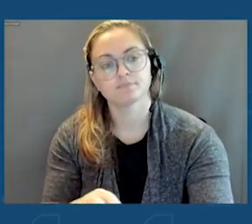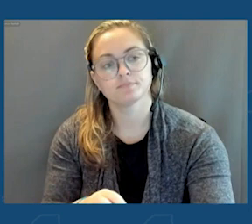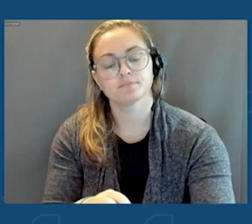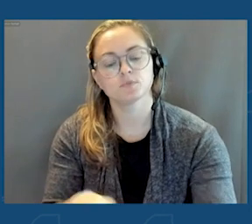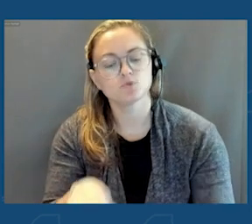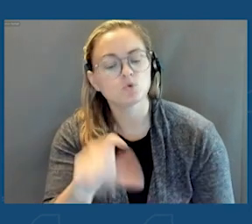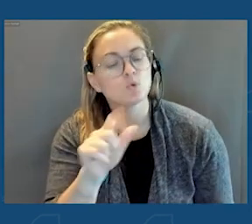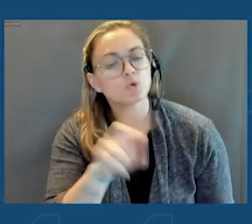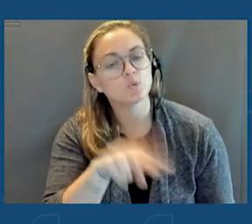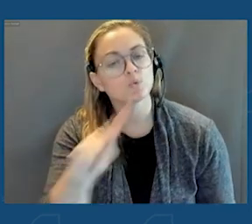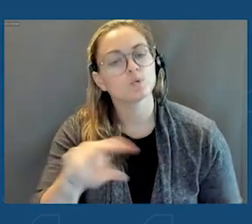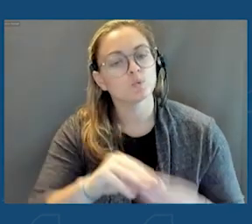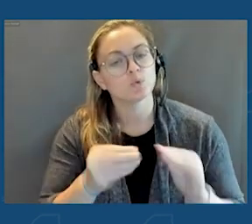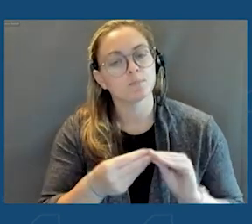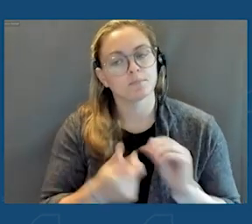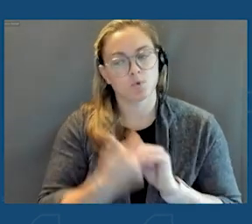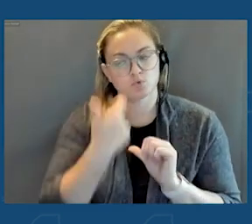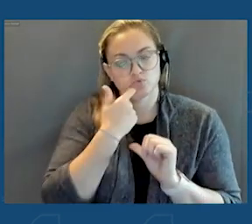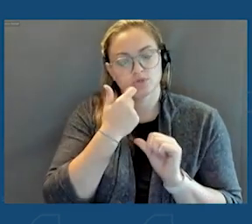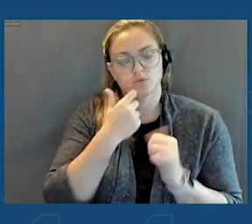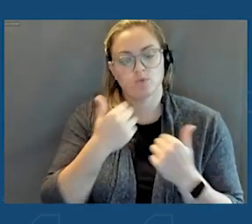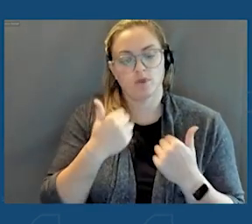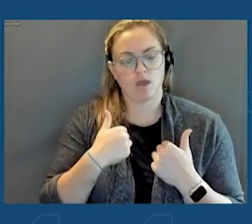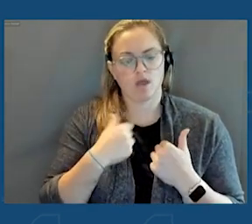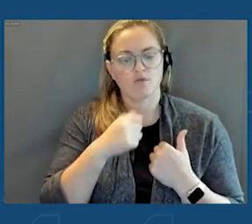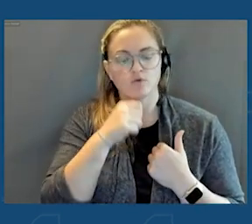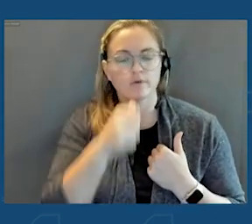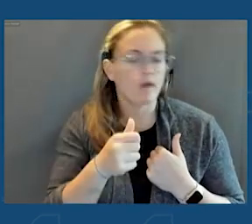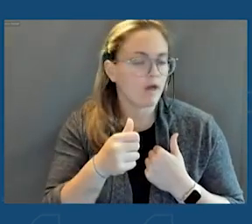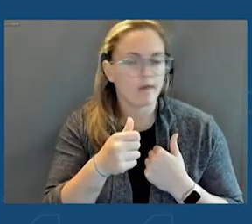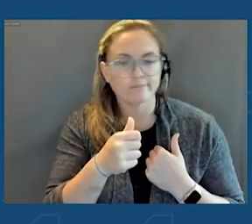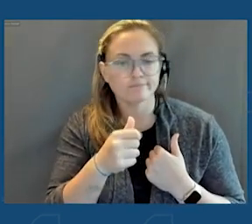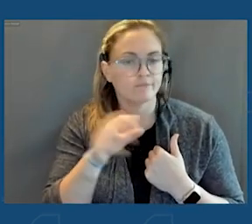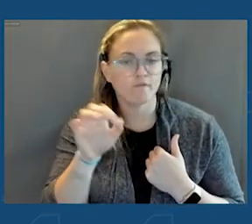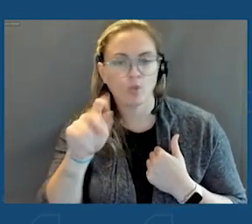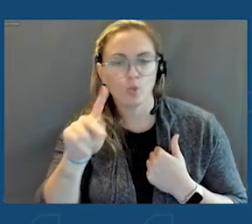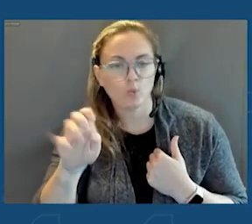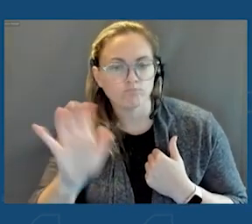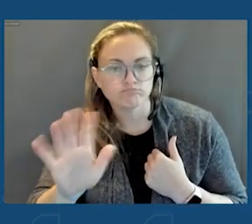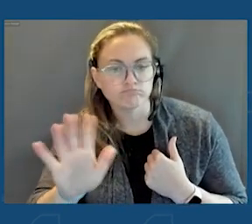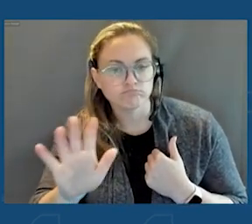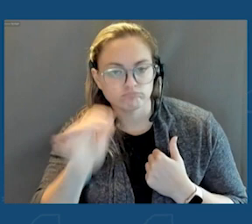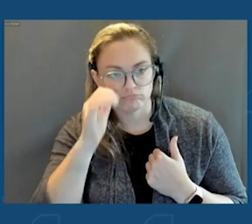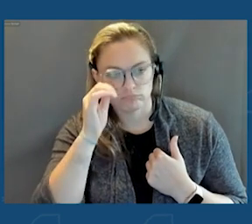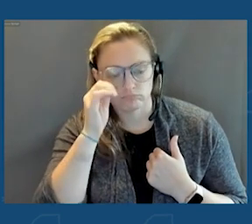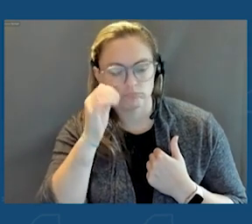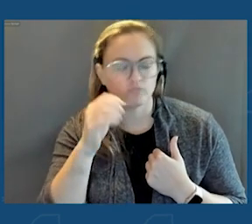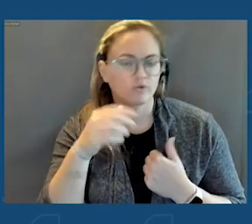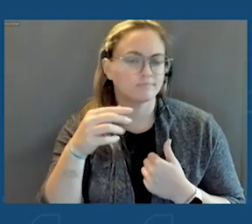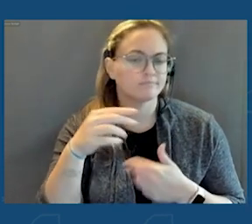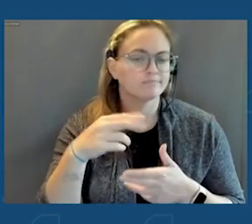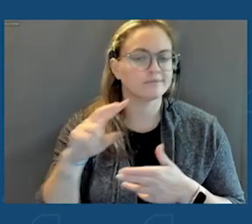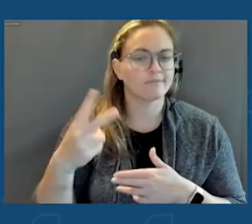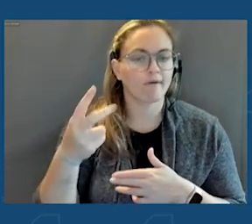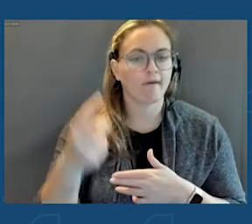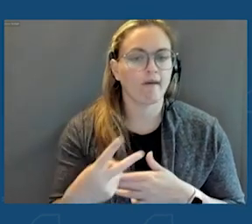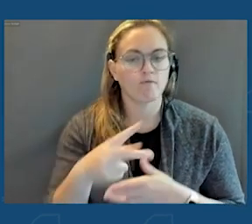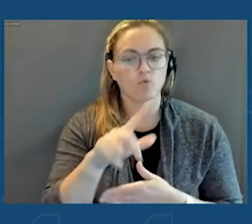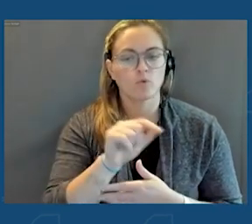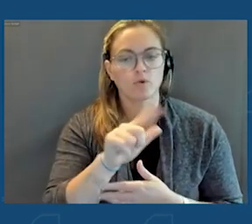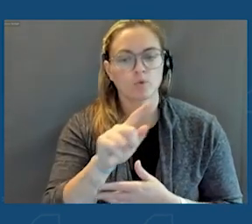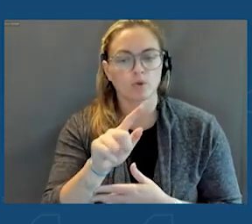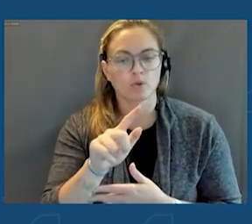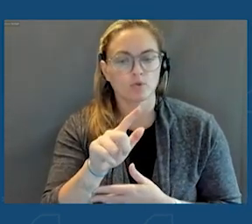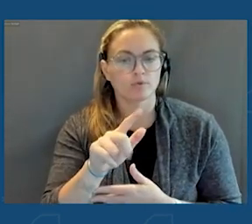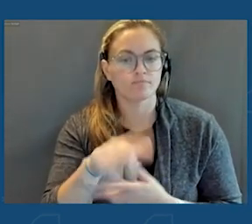the most recent we have, are not a fluke. We can look at the first half of 2023 and know that we're doing something right, and I think